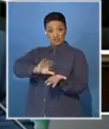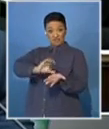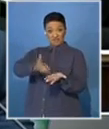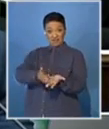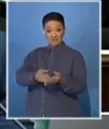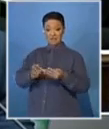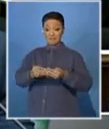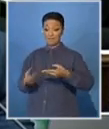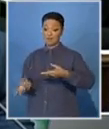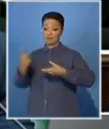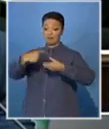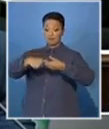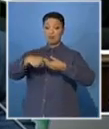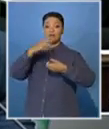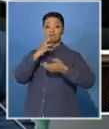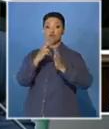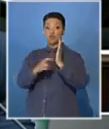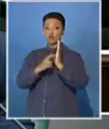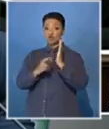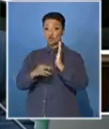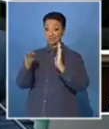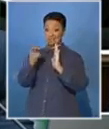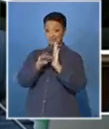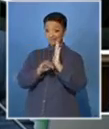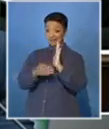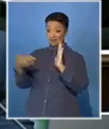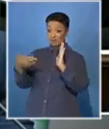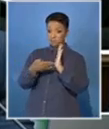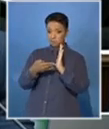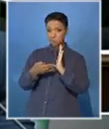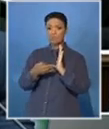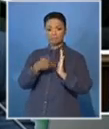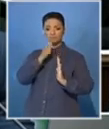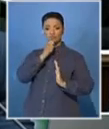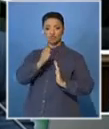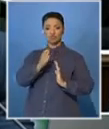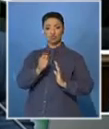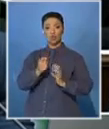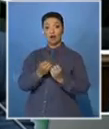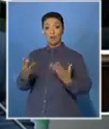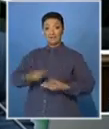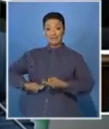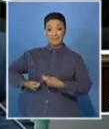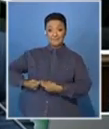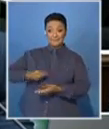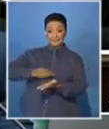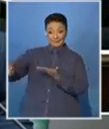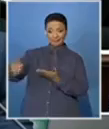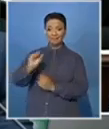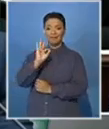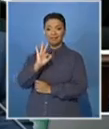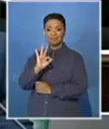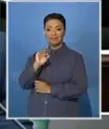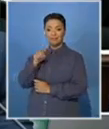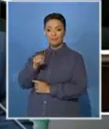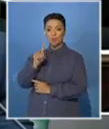for the particular rules, invoking the particular rules, there was a cost of 30.1 million that